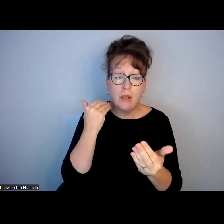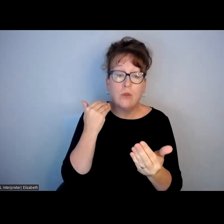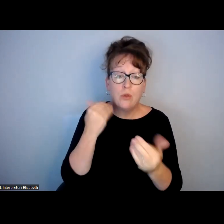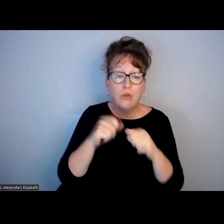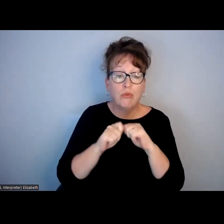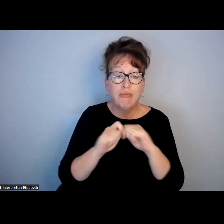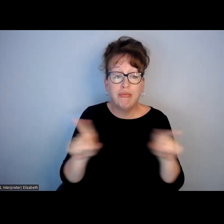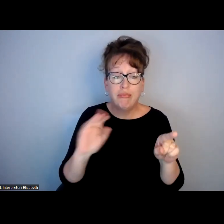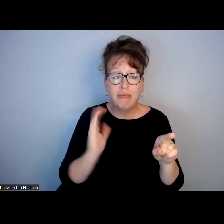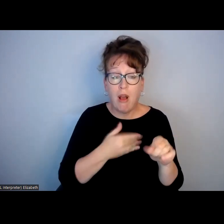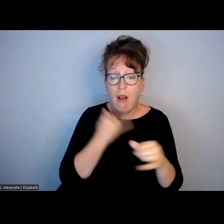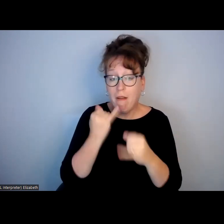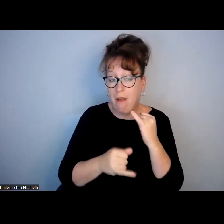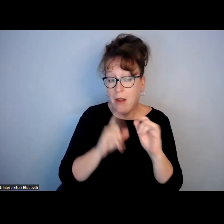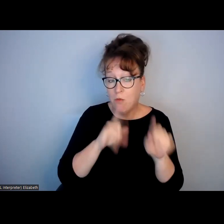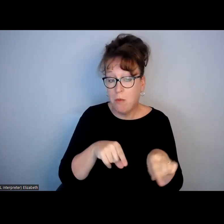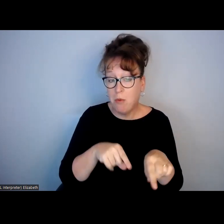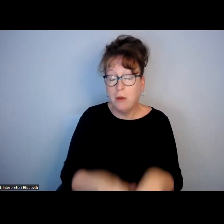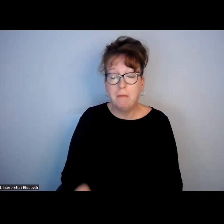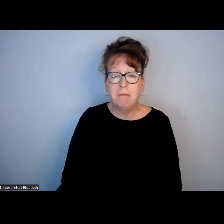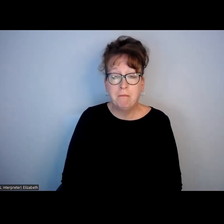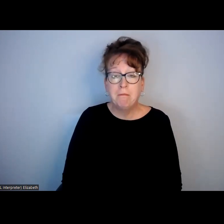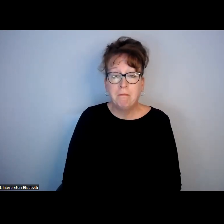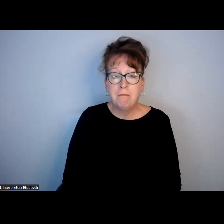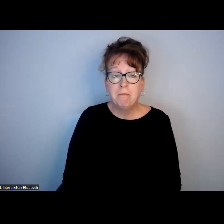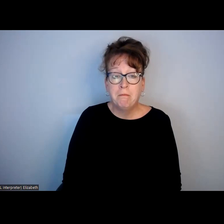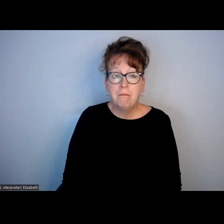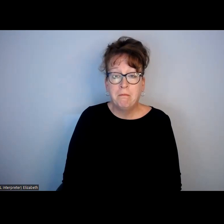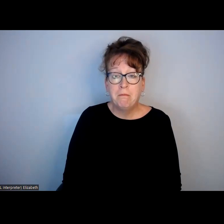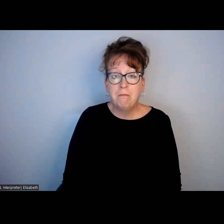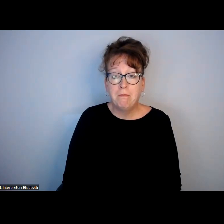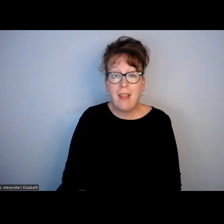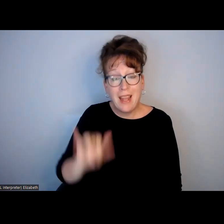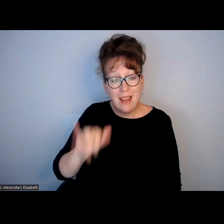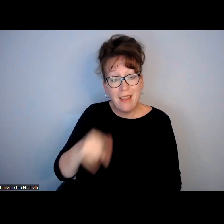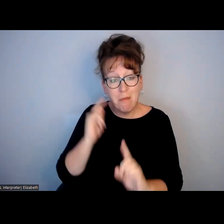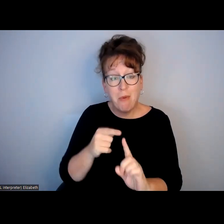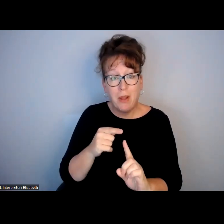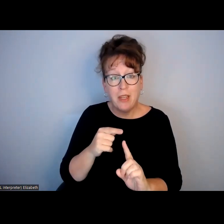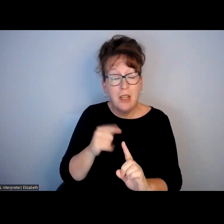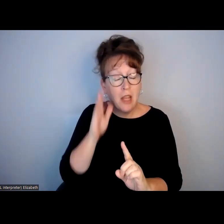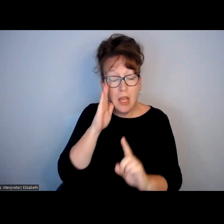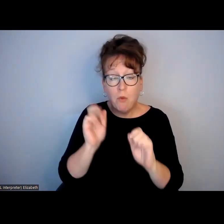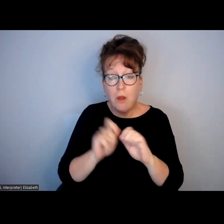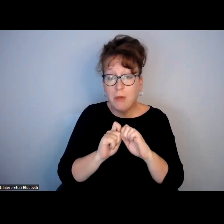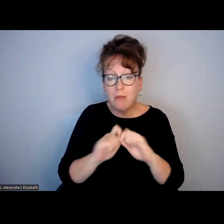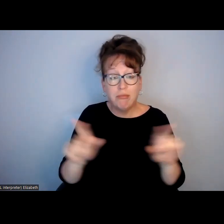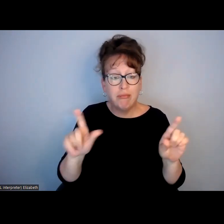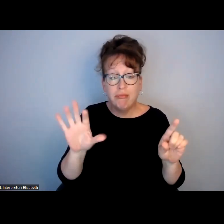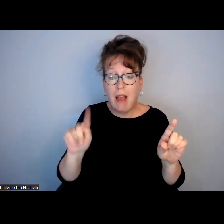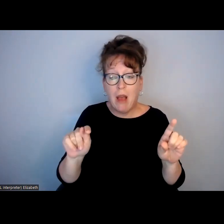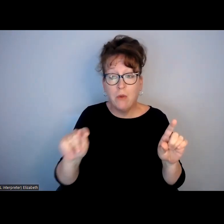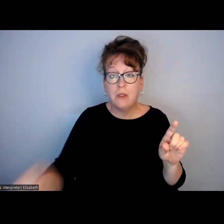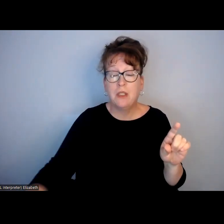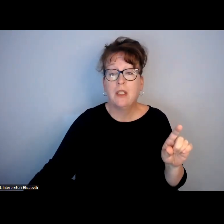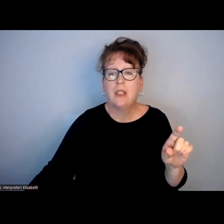final report at the end of March. And at that point, I mean, it'll be out in the public, and it's not